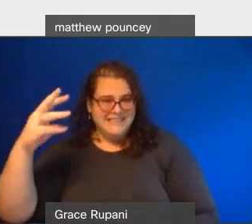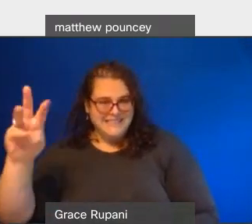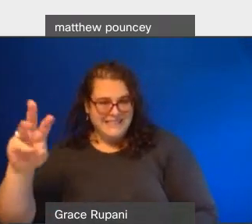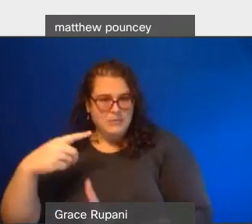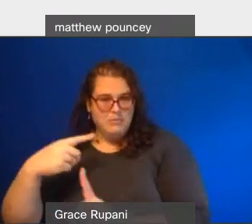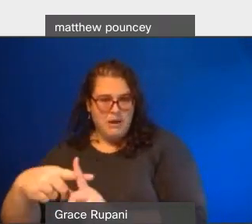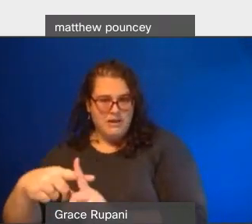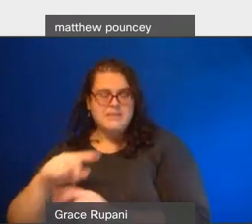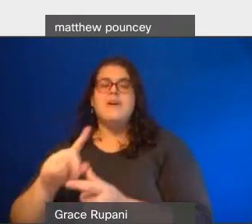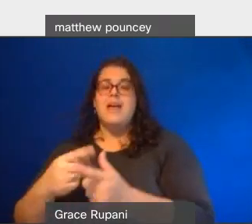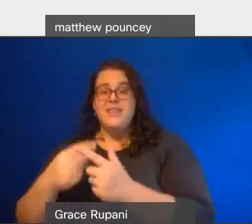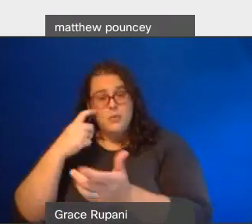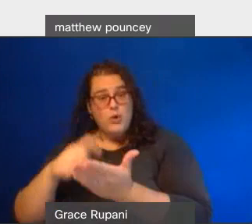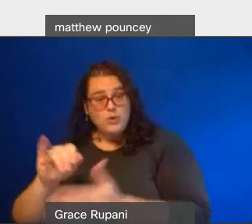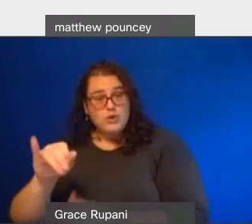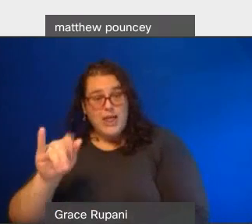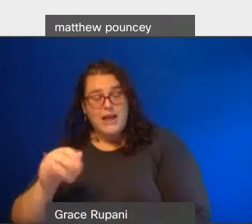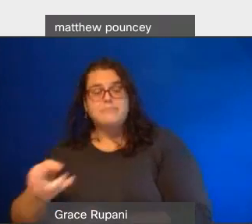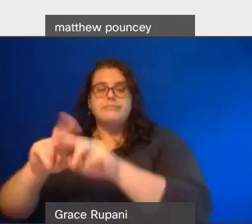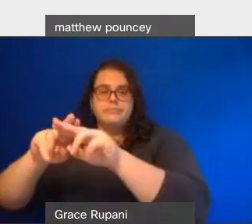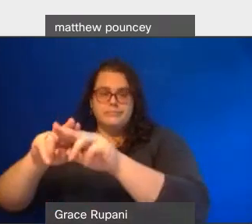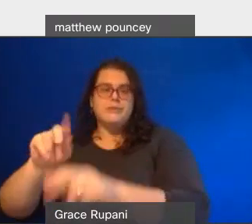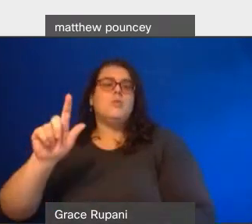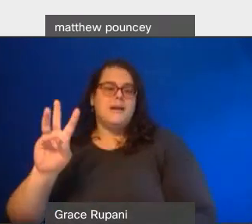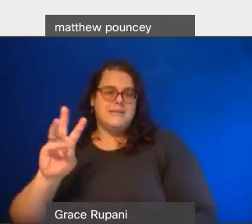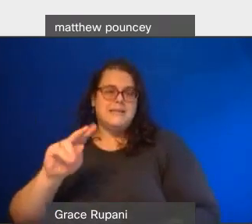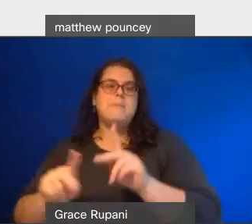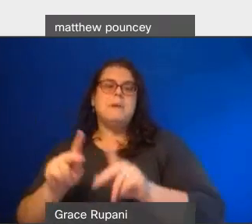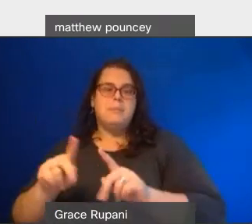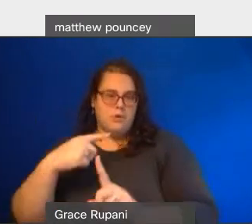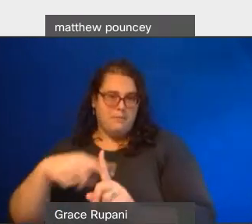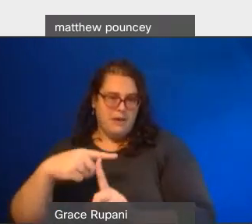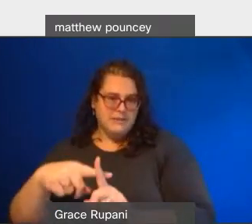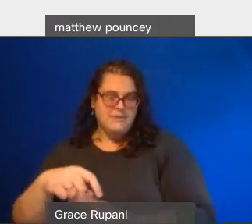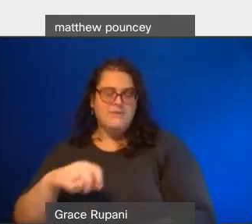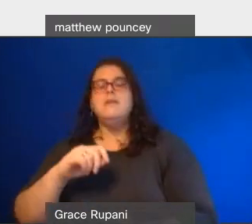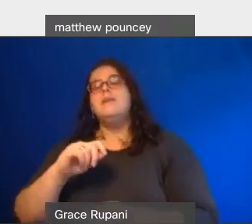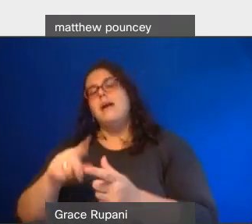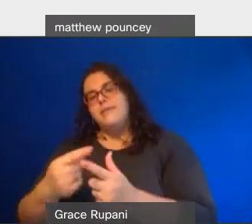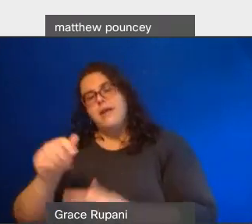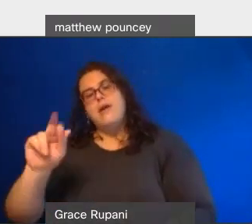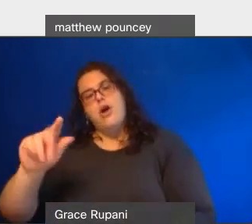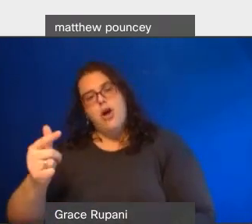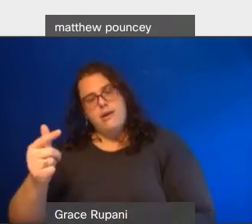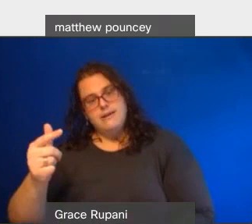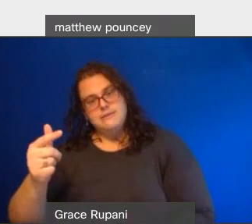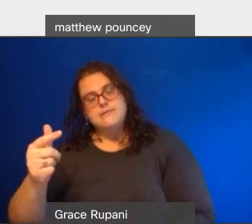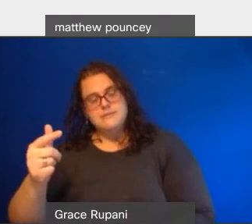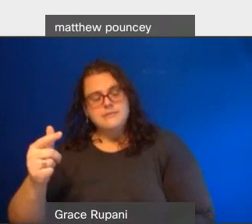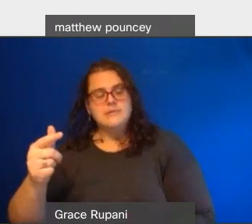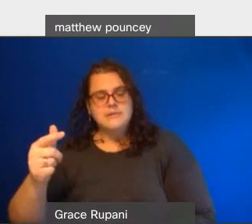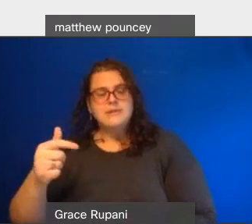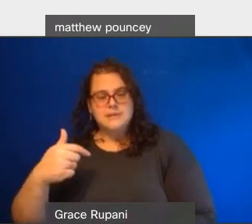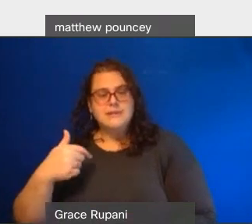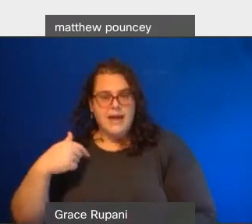saw an uptick in July of 26 people who were positive. In August, the month of August, we had